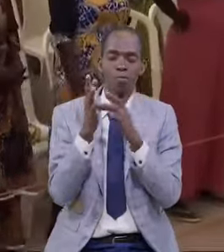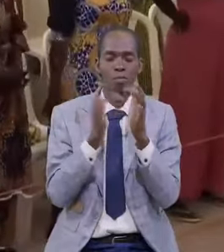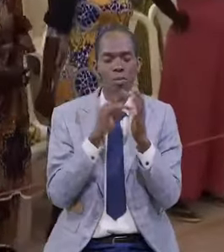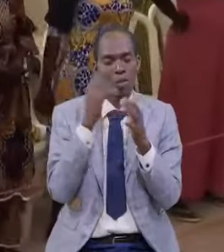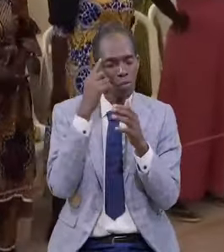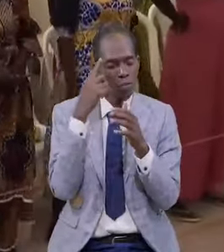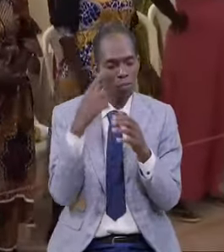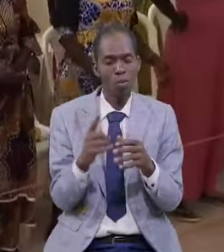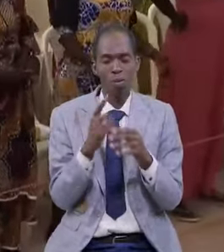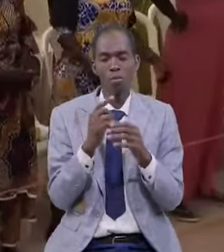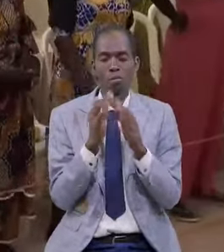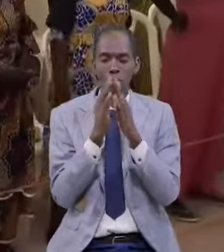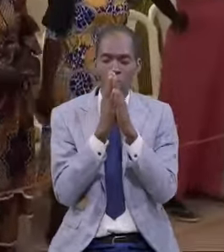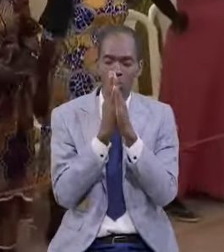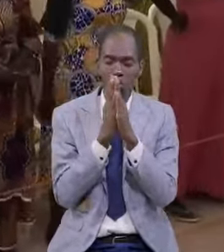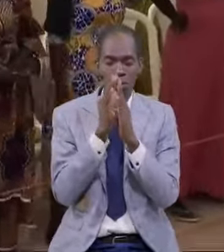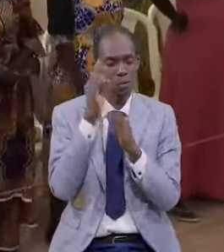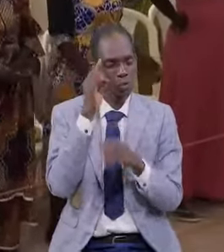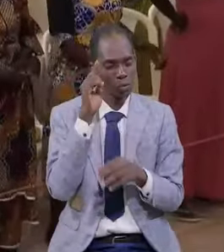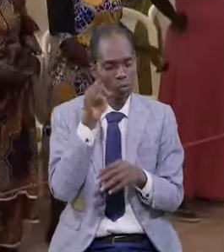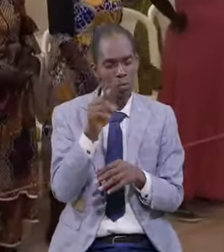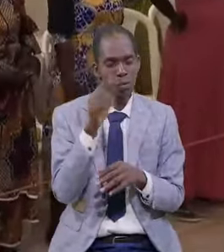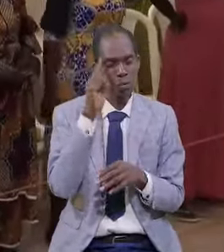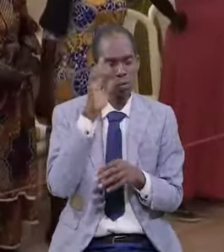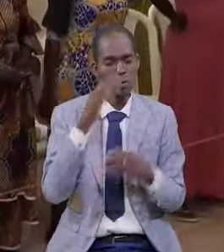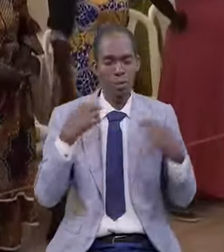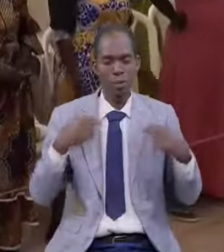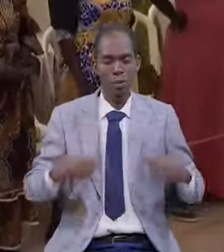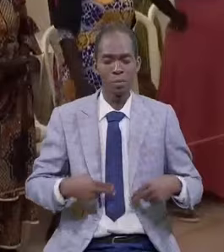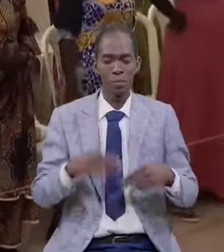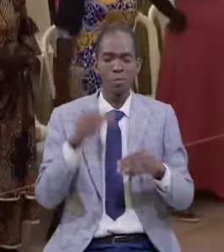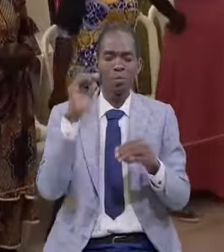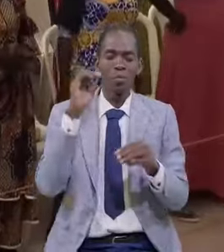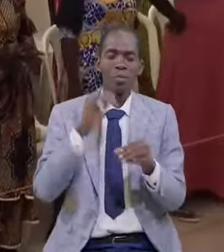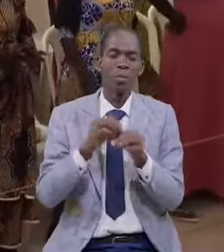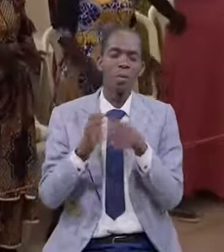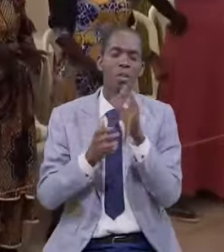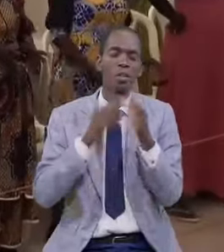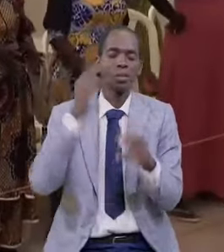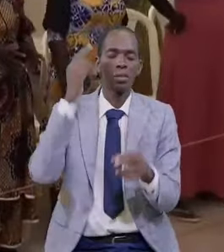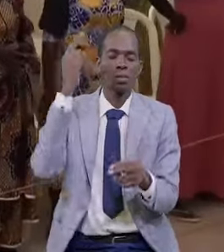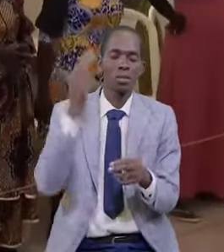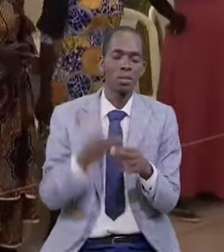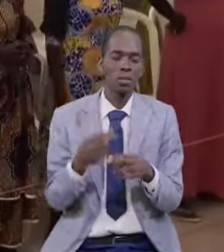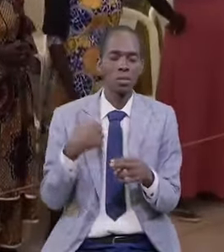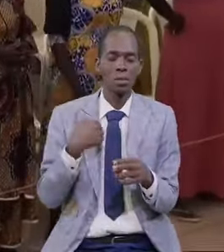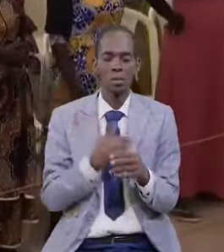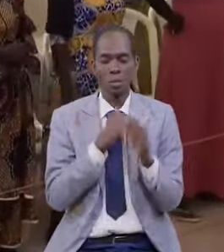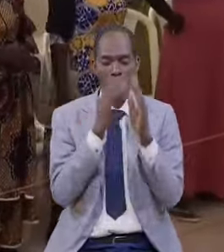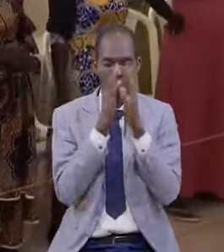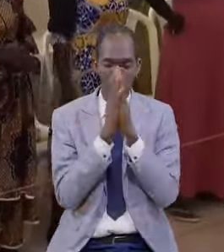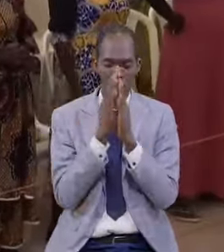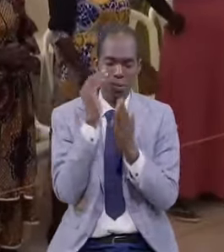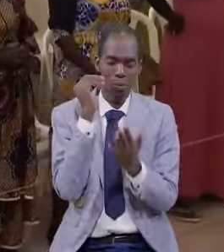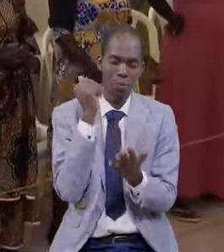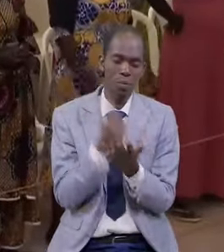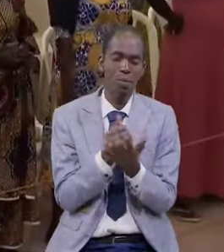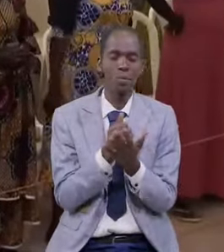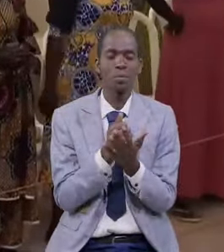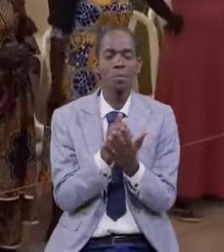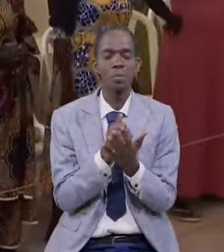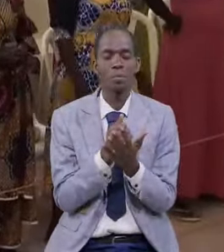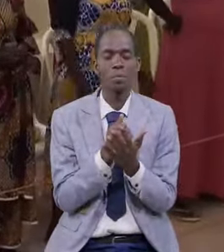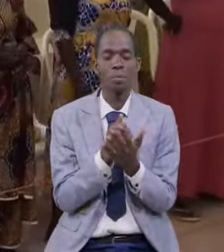God in Jesus mighty name we pray let's pray to